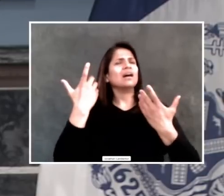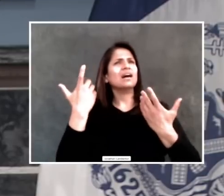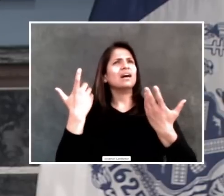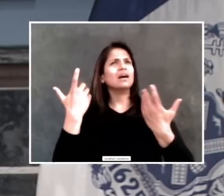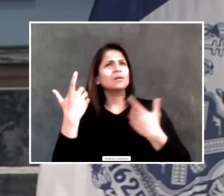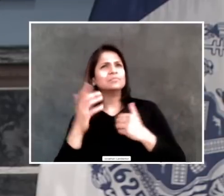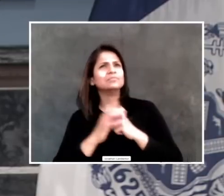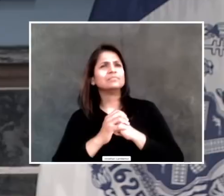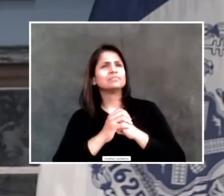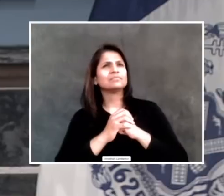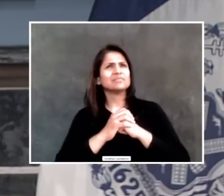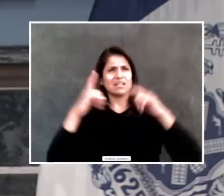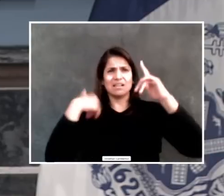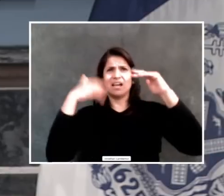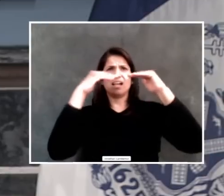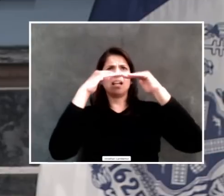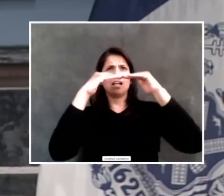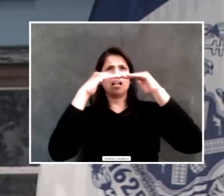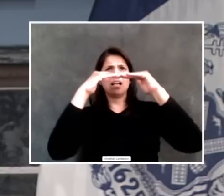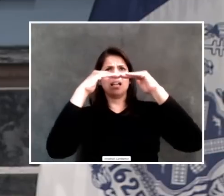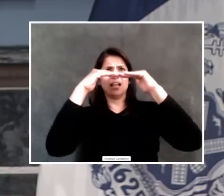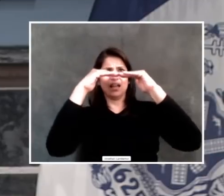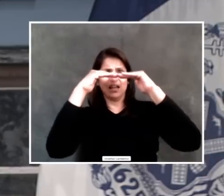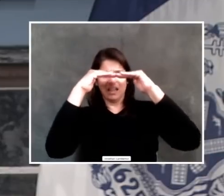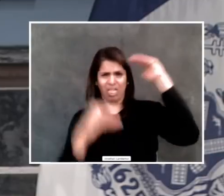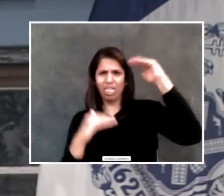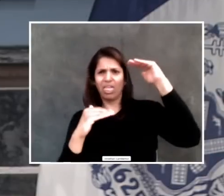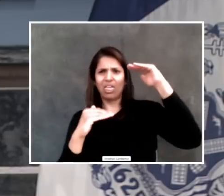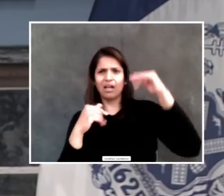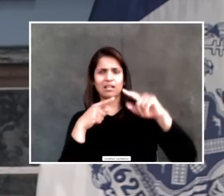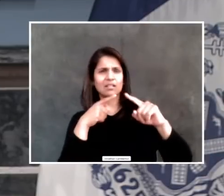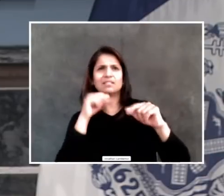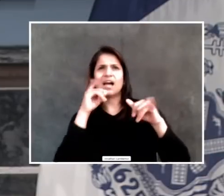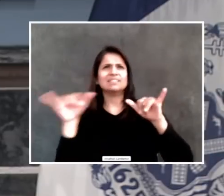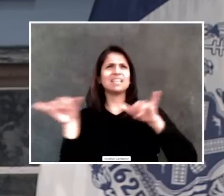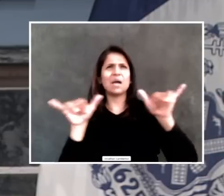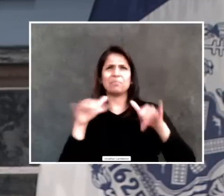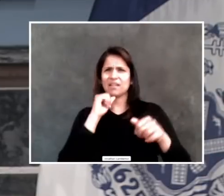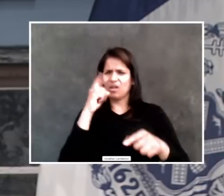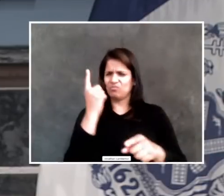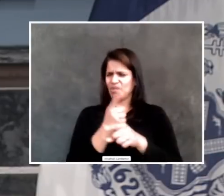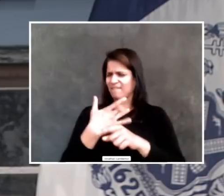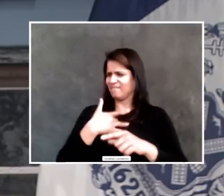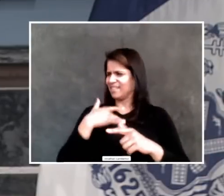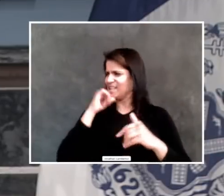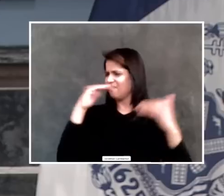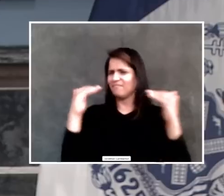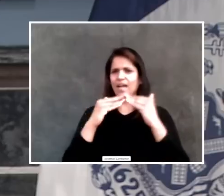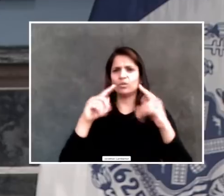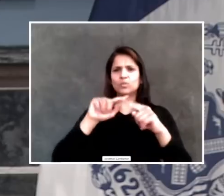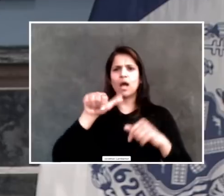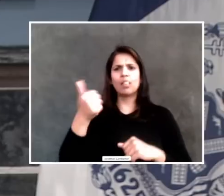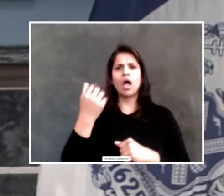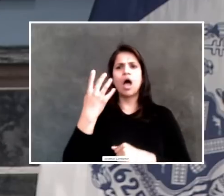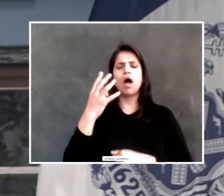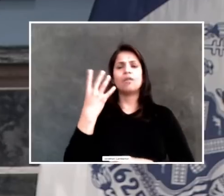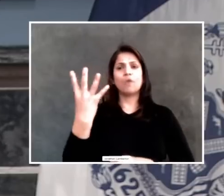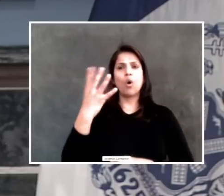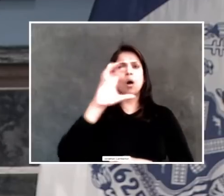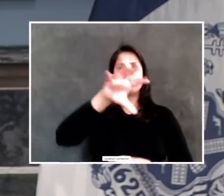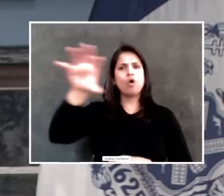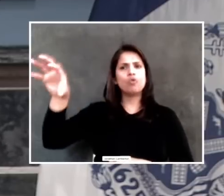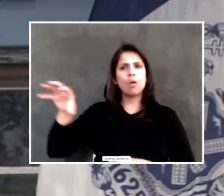When Staten Island hospitals need these things too, especially at the new South Beach Psychiatric Center, what is your